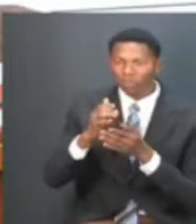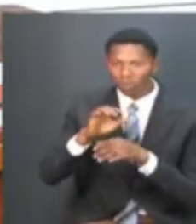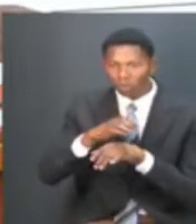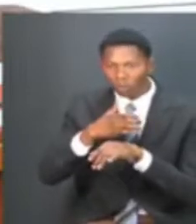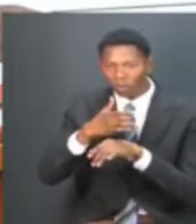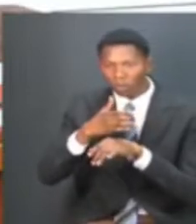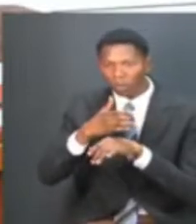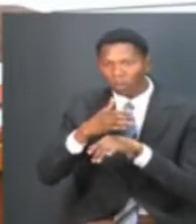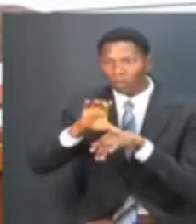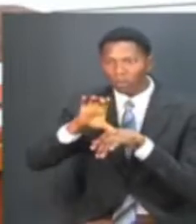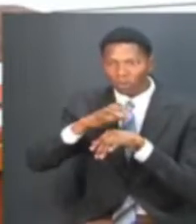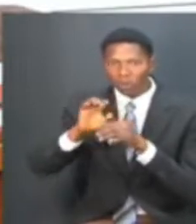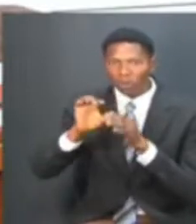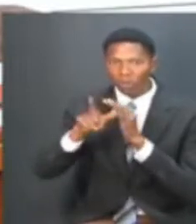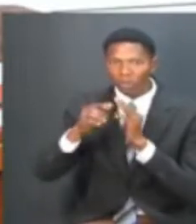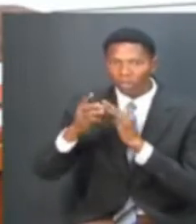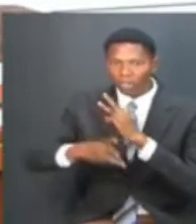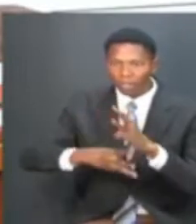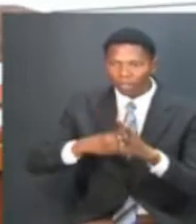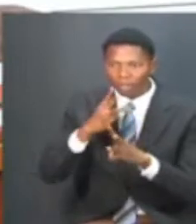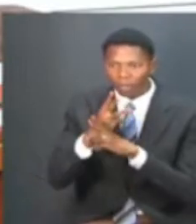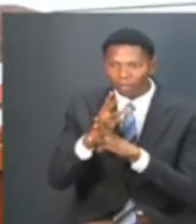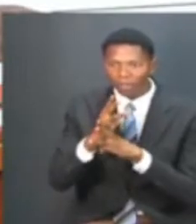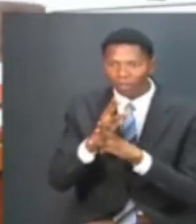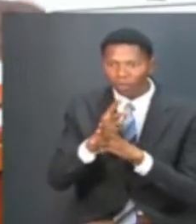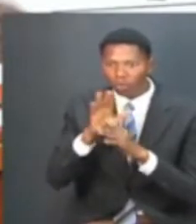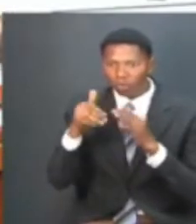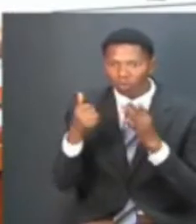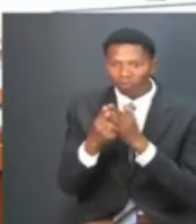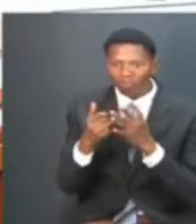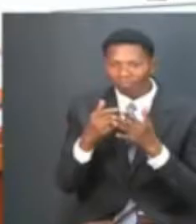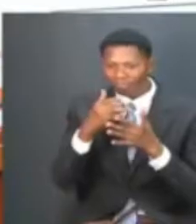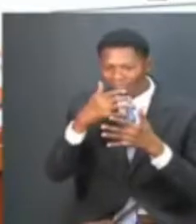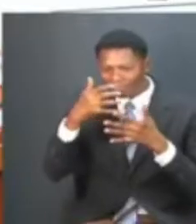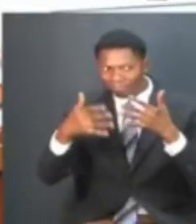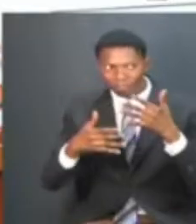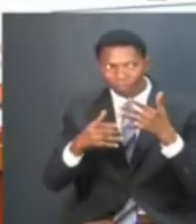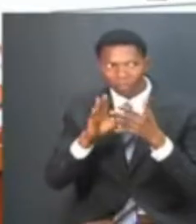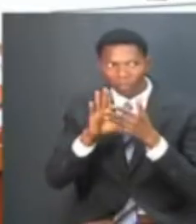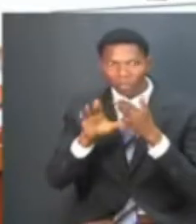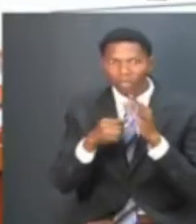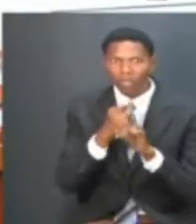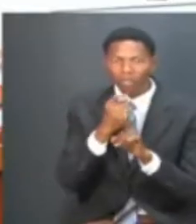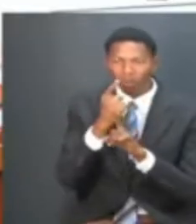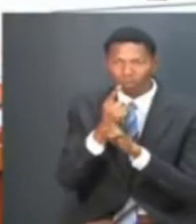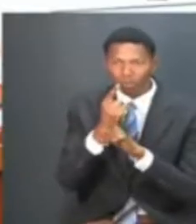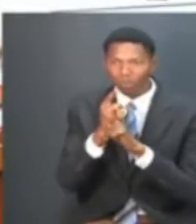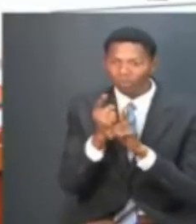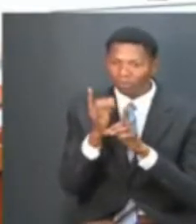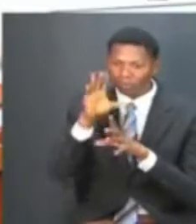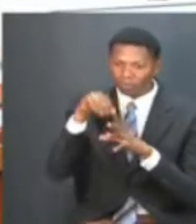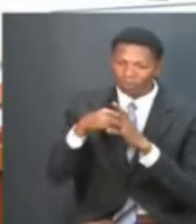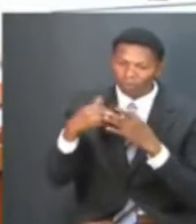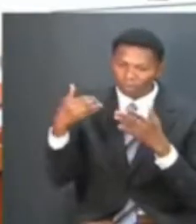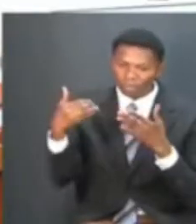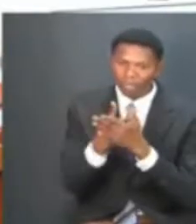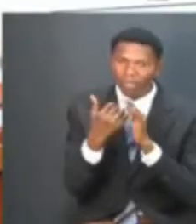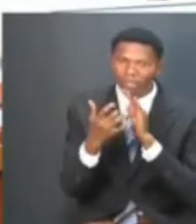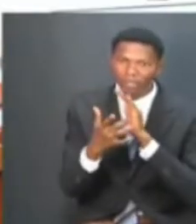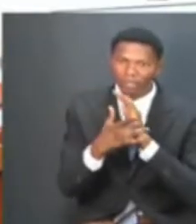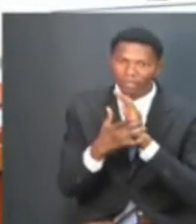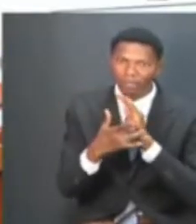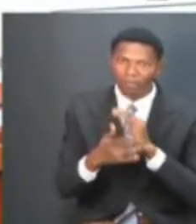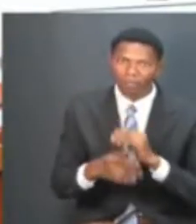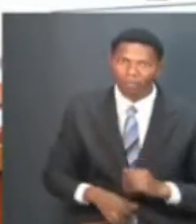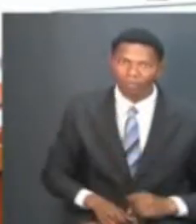World Wide Web, the spreadsheet, and the new improved technologies.